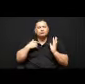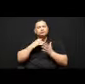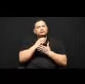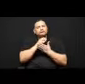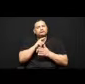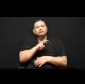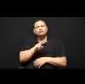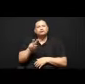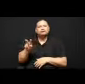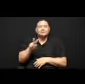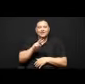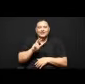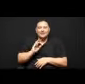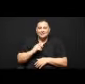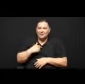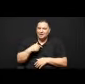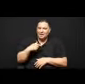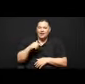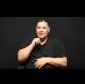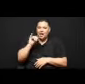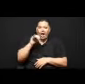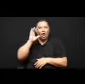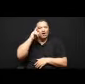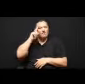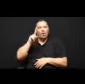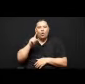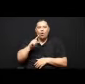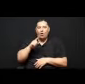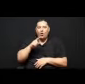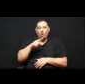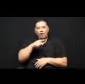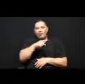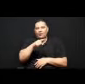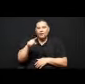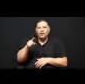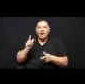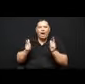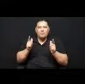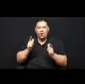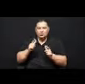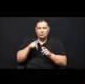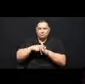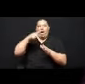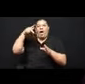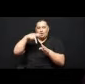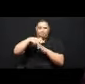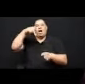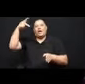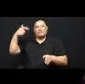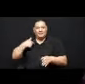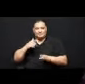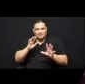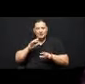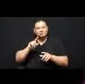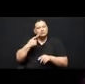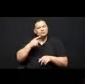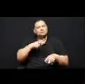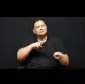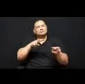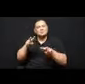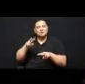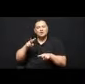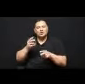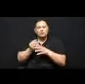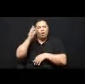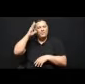a buckaroo to buck me, but just to see grown men all decked out in their Wild West best. They could have